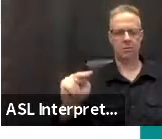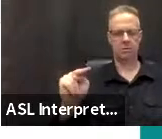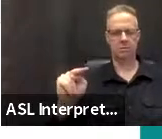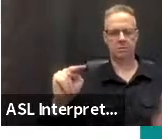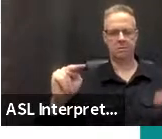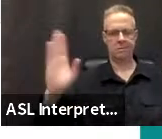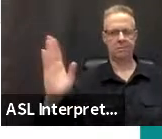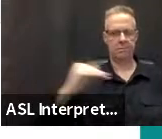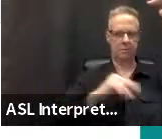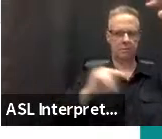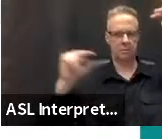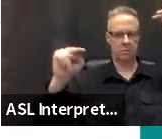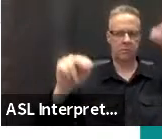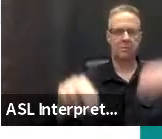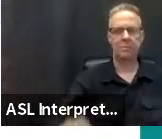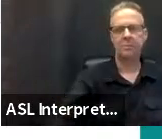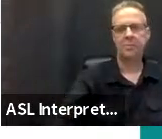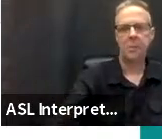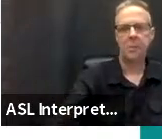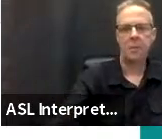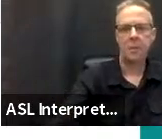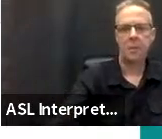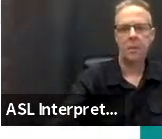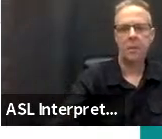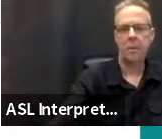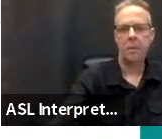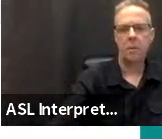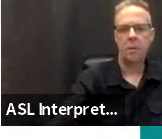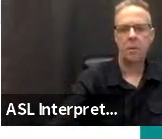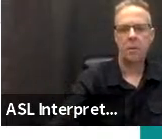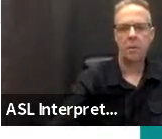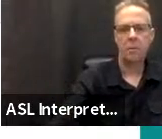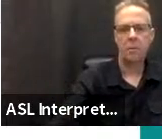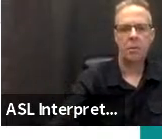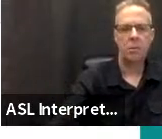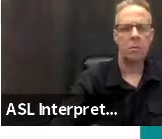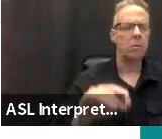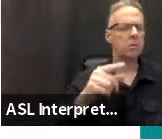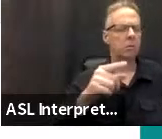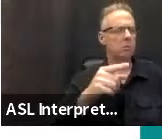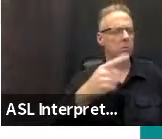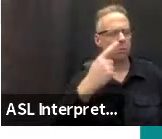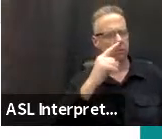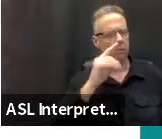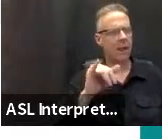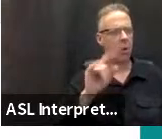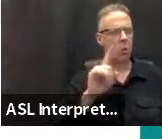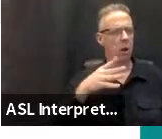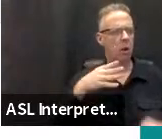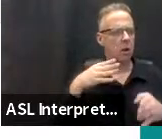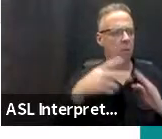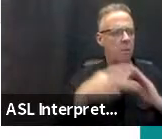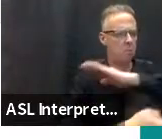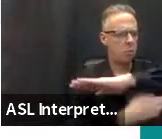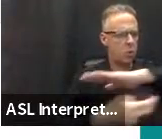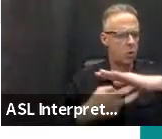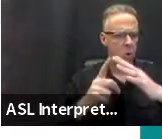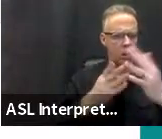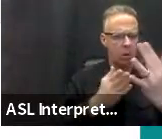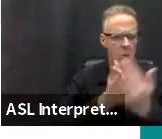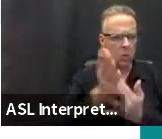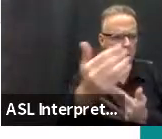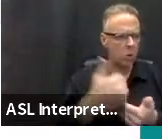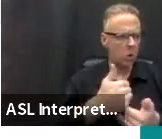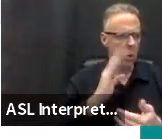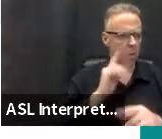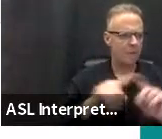Derek, can you say a few words about the space within the bridge where the path would be? Because that'll be a difference between these two and